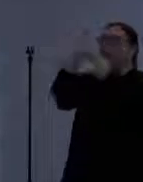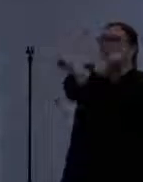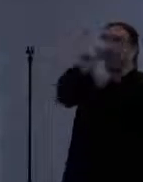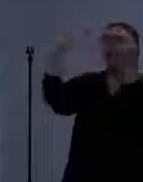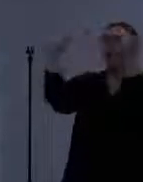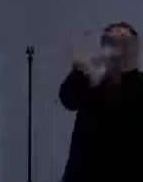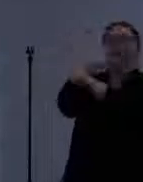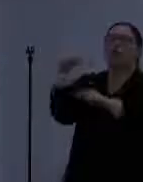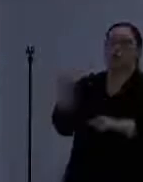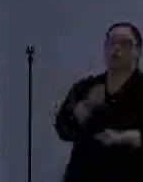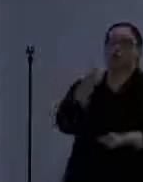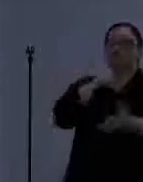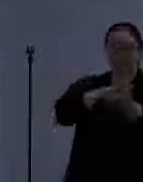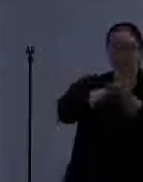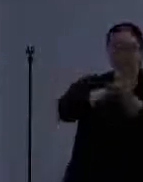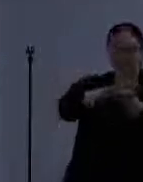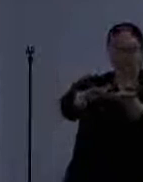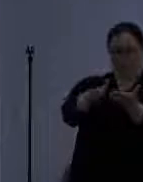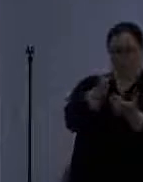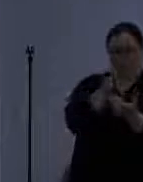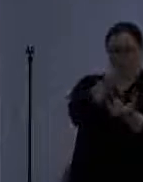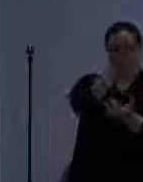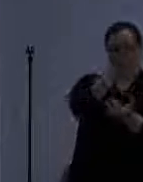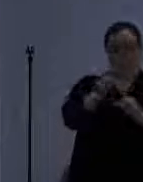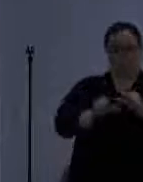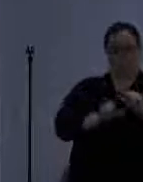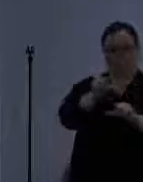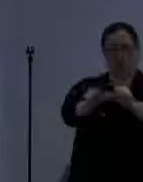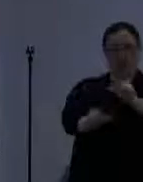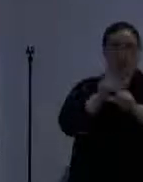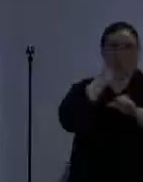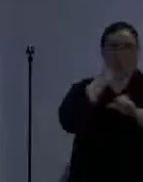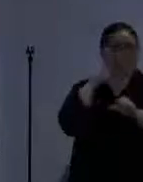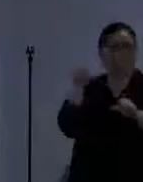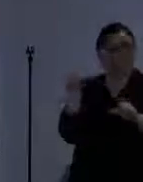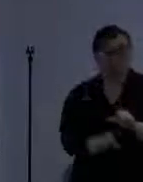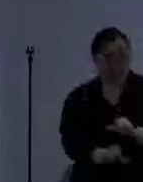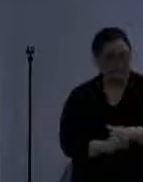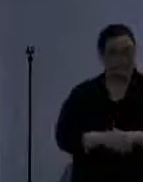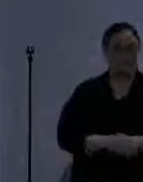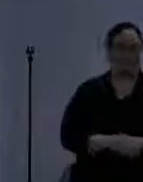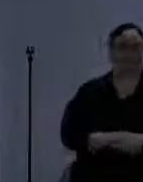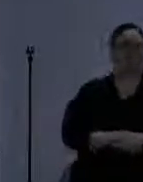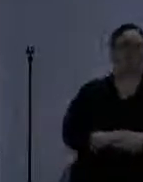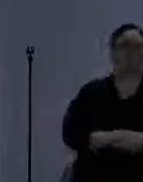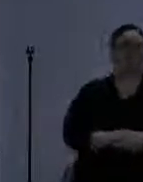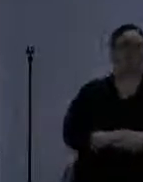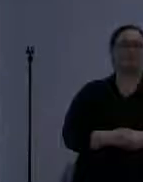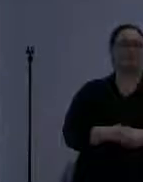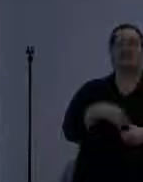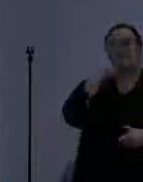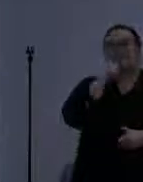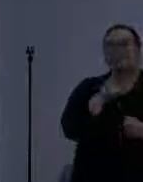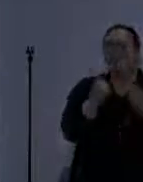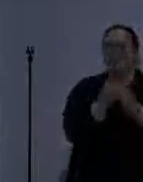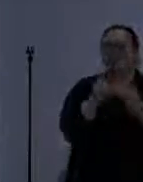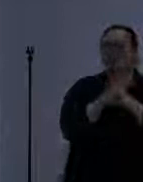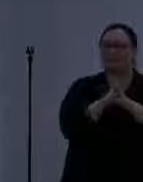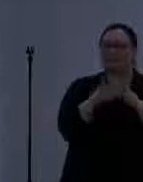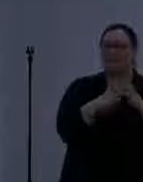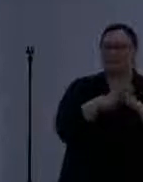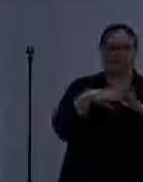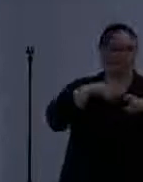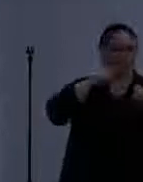There's a couple of things that are really different to the way things have been done in the past as well, which for WA we need to be aware of. So